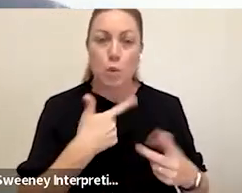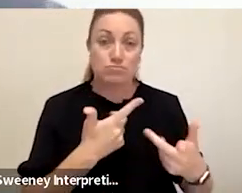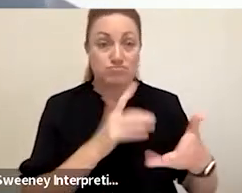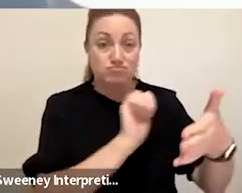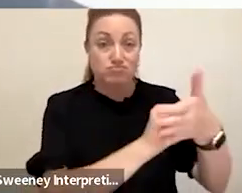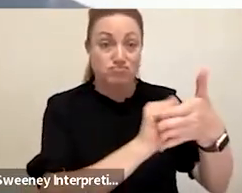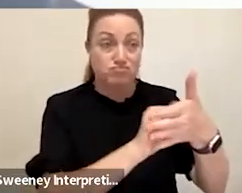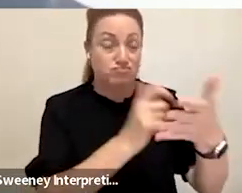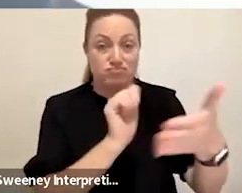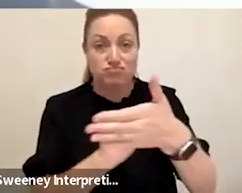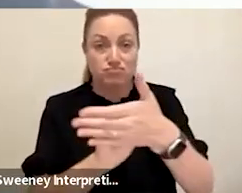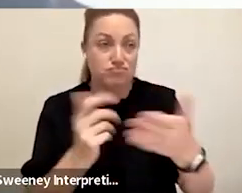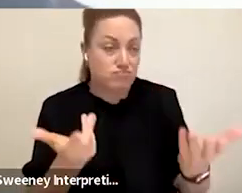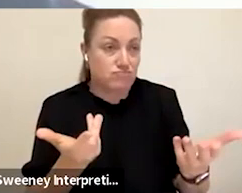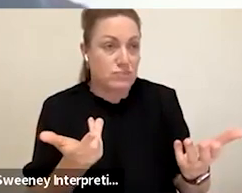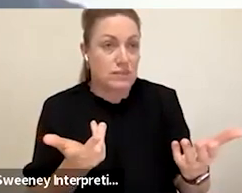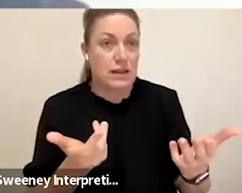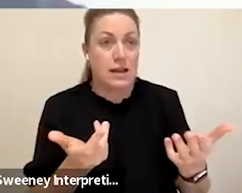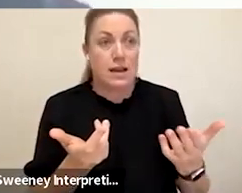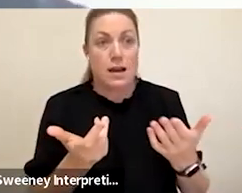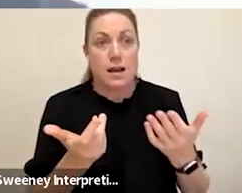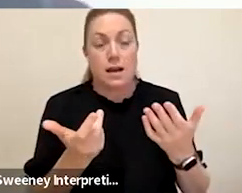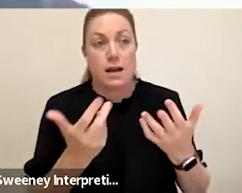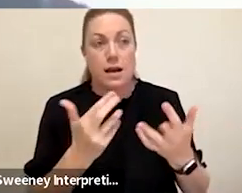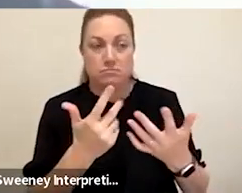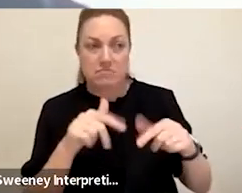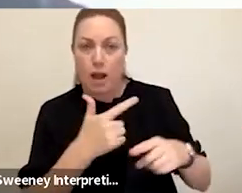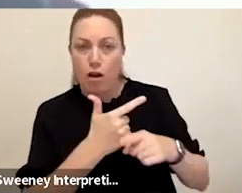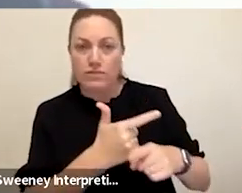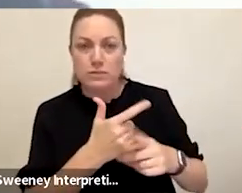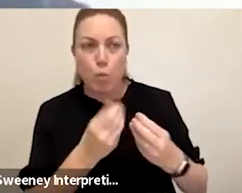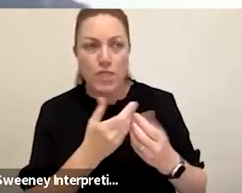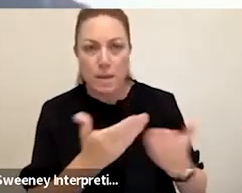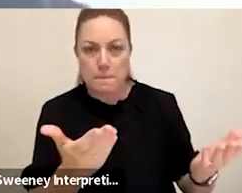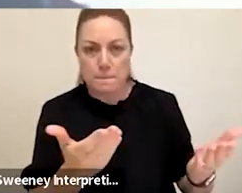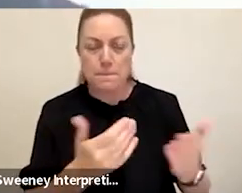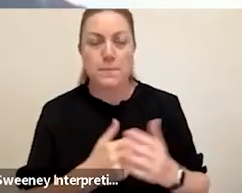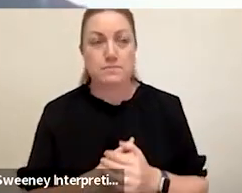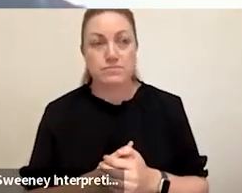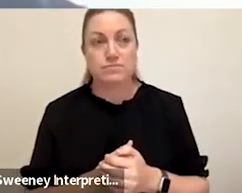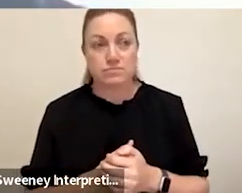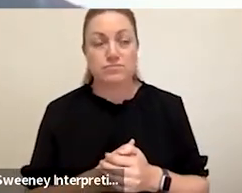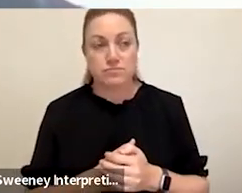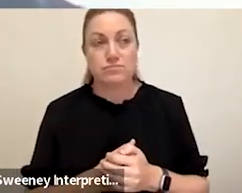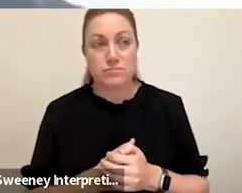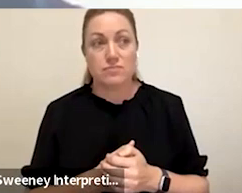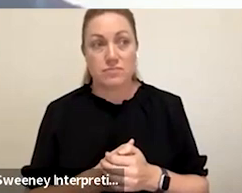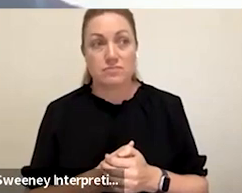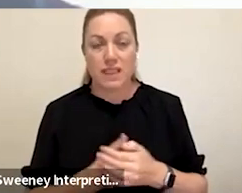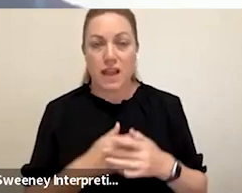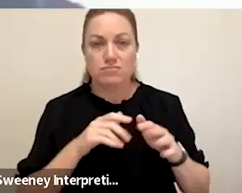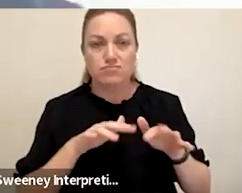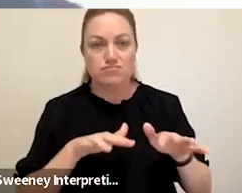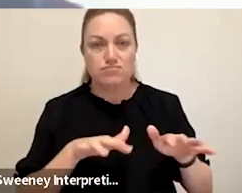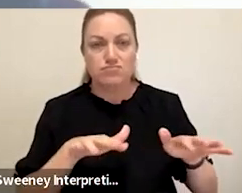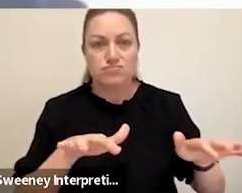doors and starting conversations with people. And yeah, got a bit of traction. And we were lucky enough